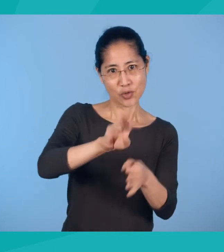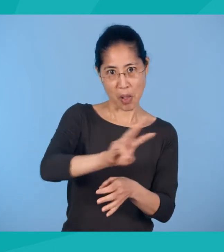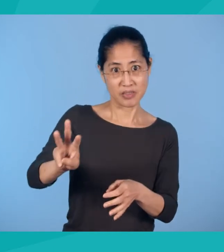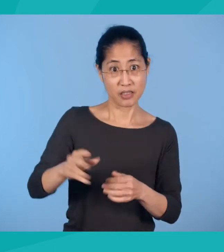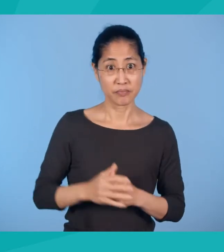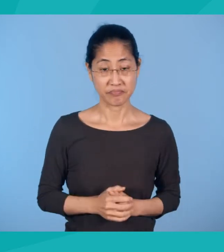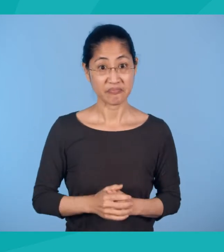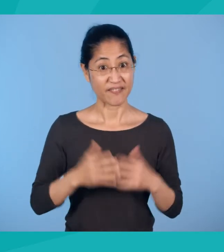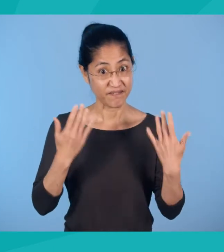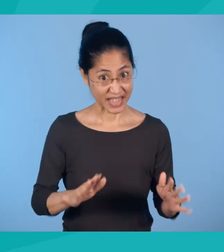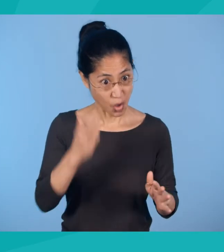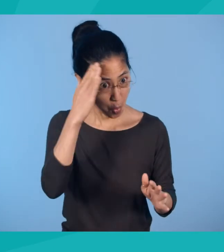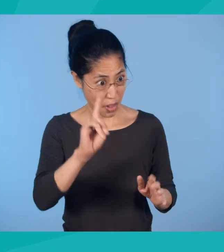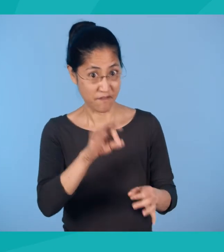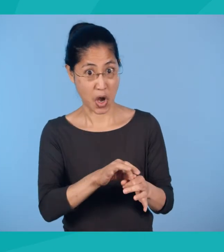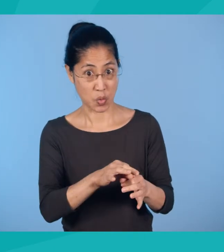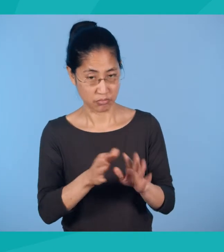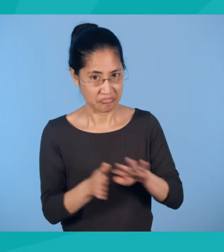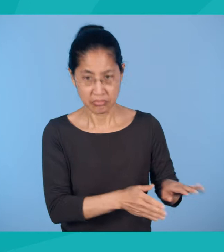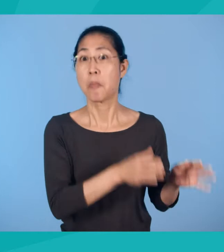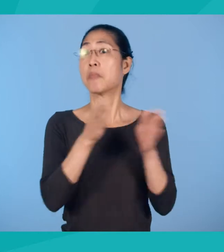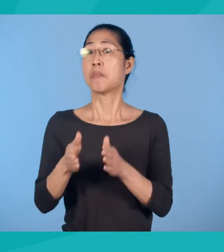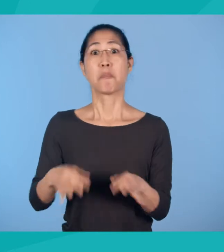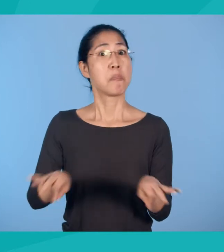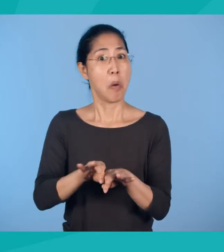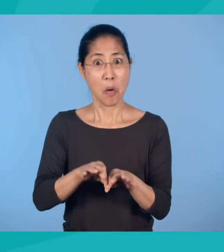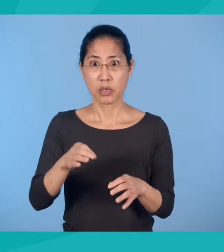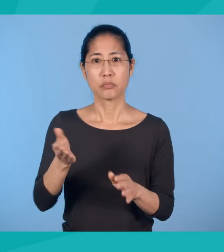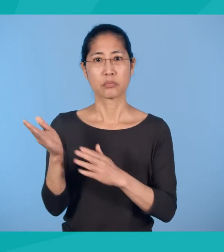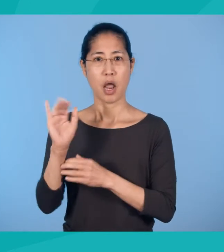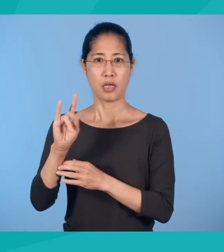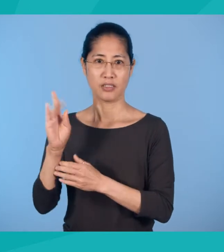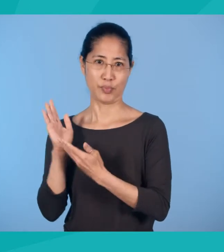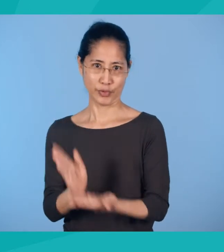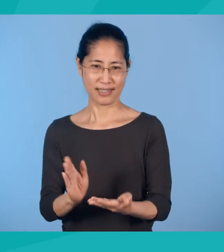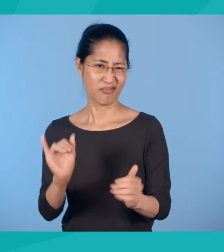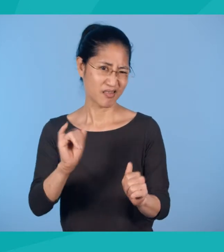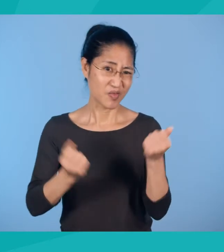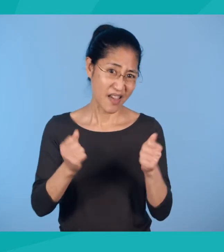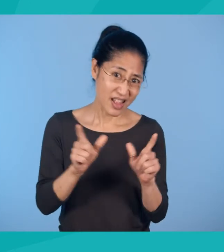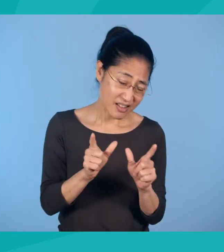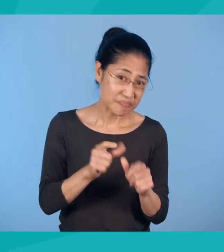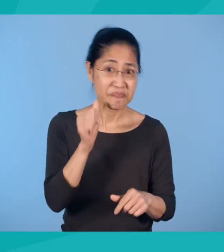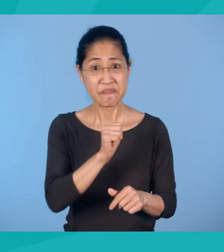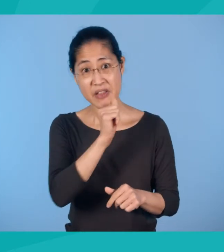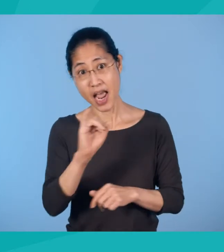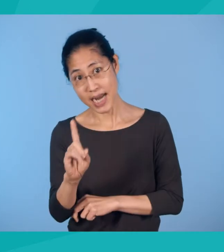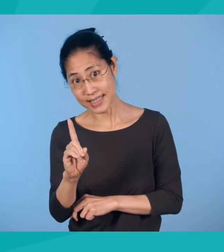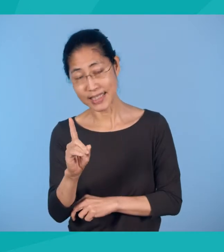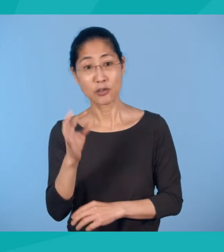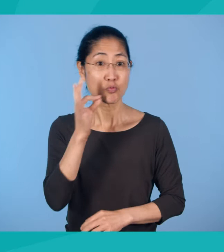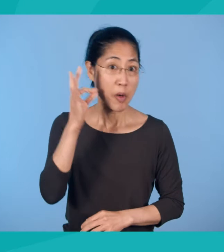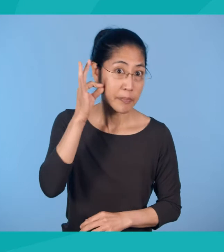card. The Clean Elections website has a full list of what ID is acceptable and which forms you can mix and match. You can also check